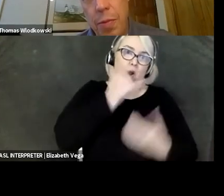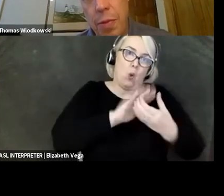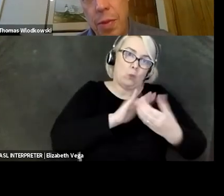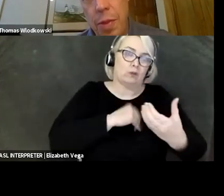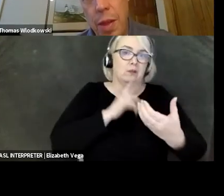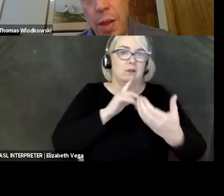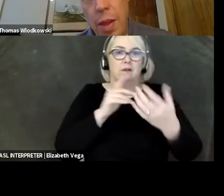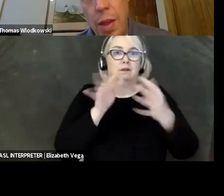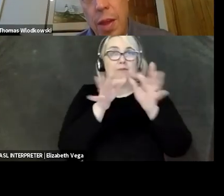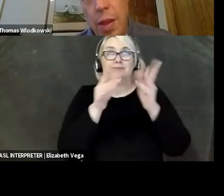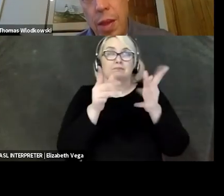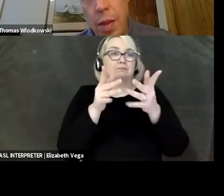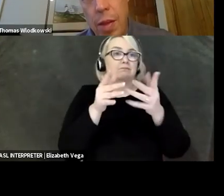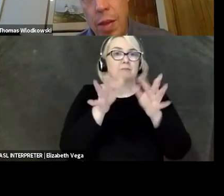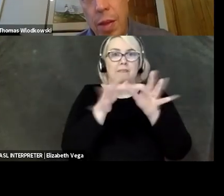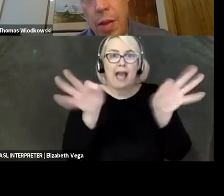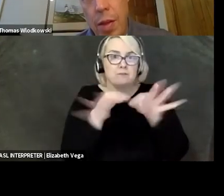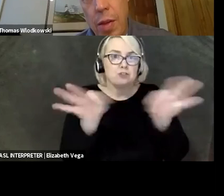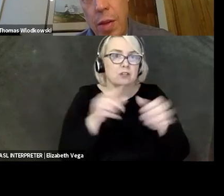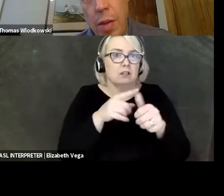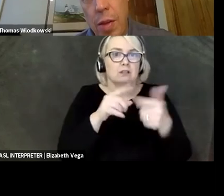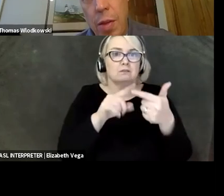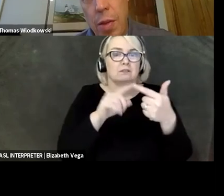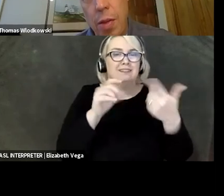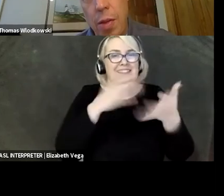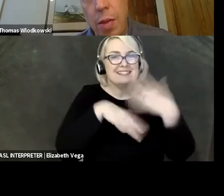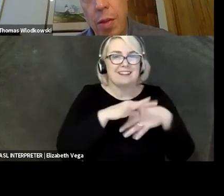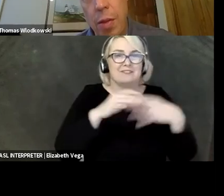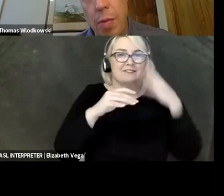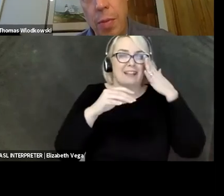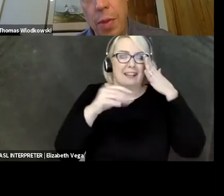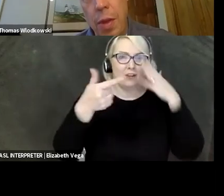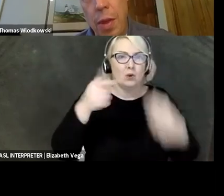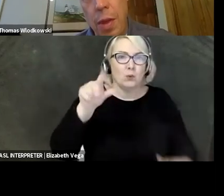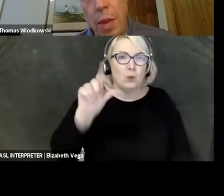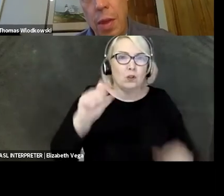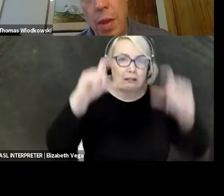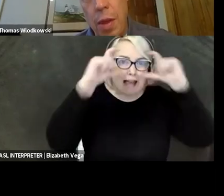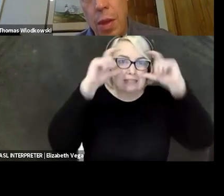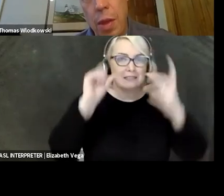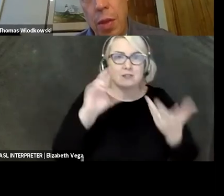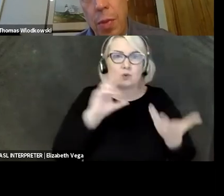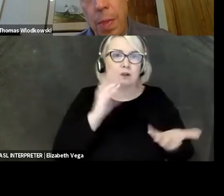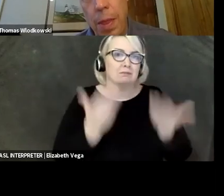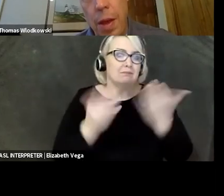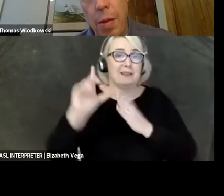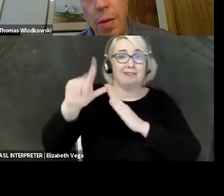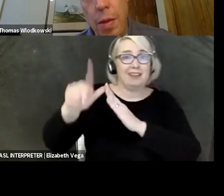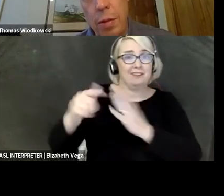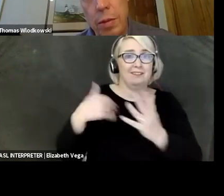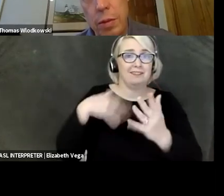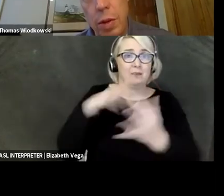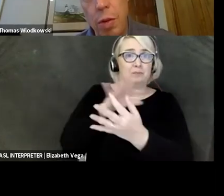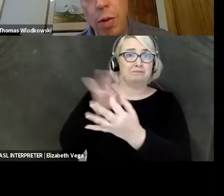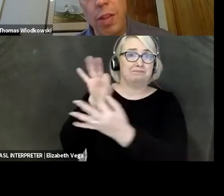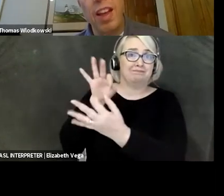or rather than captioning bars or Google Glasses, what have you, but perhaps apps on their phone. They might perfect it one day when you have more control. I could be